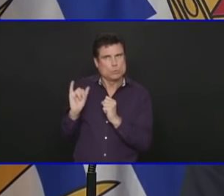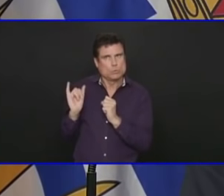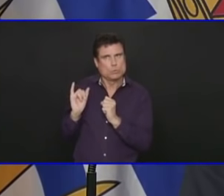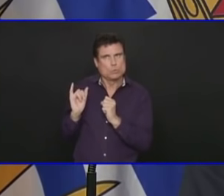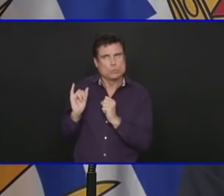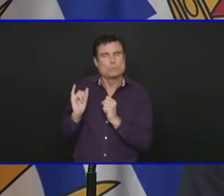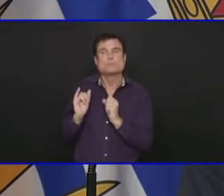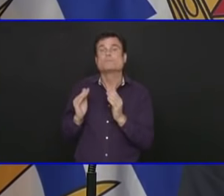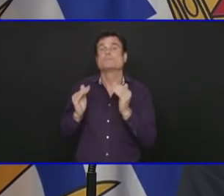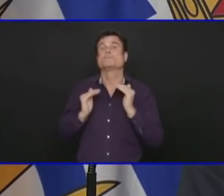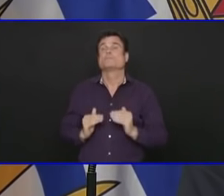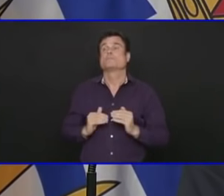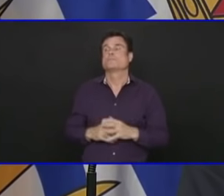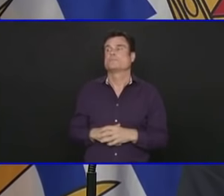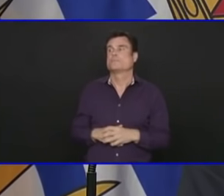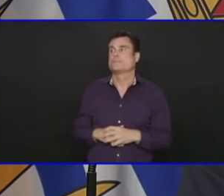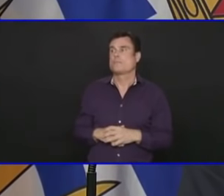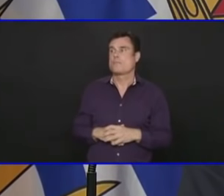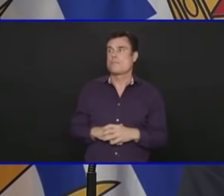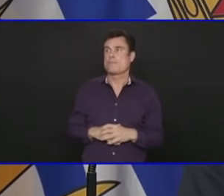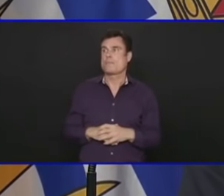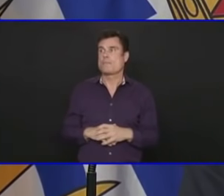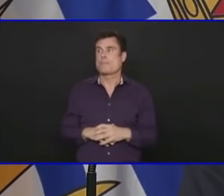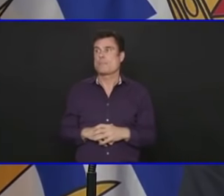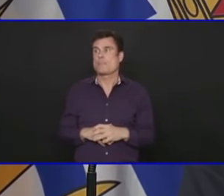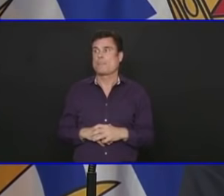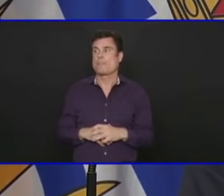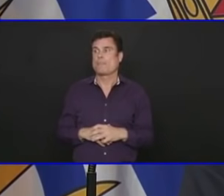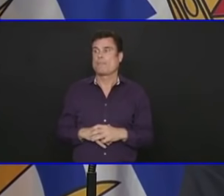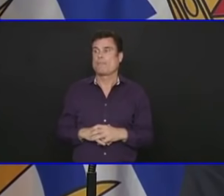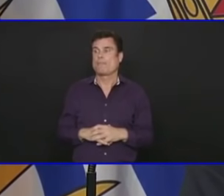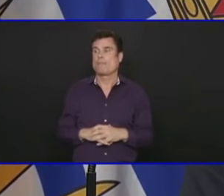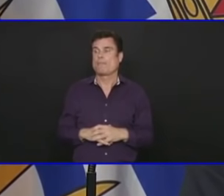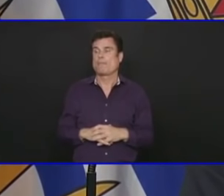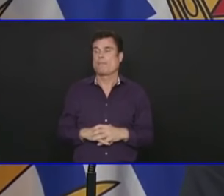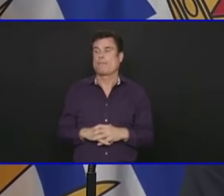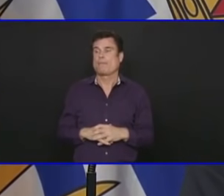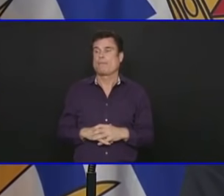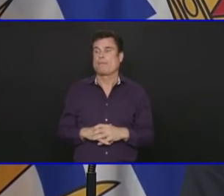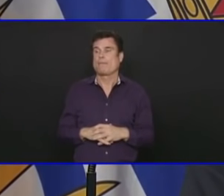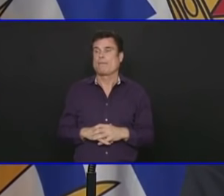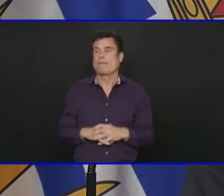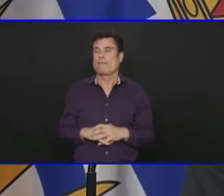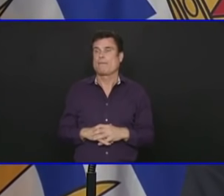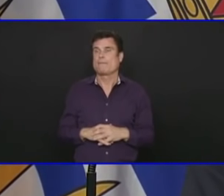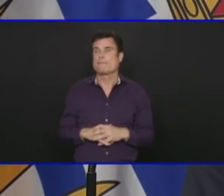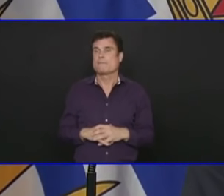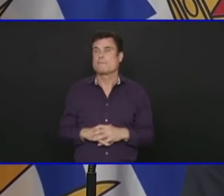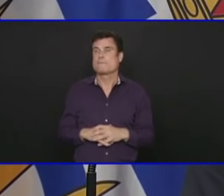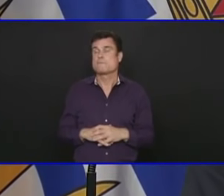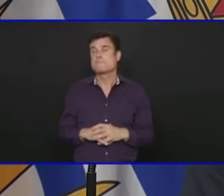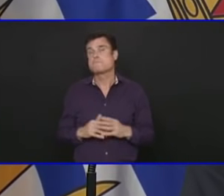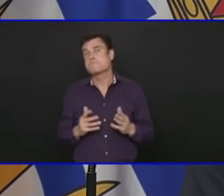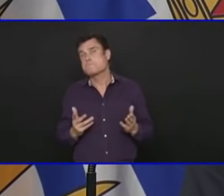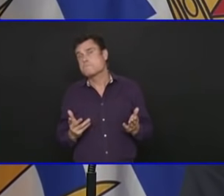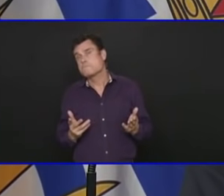something people can look forward to? Like by Canada Day is when we're going to see that we can be at this 60%, this new